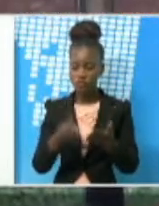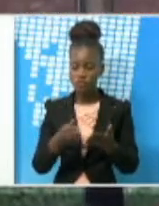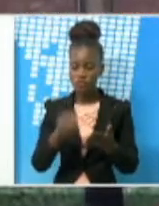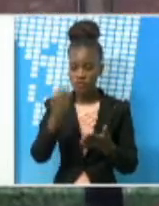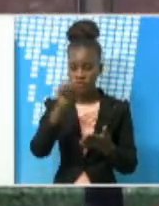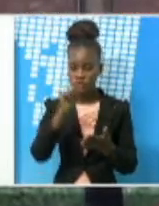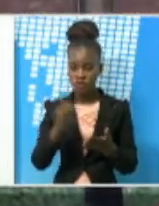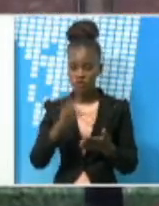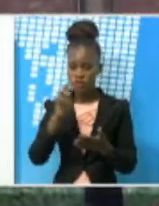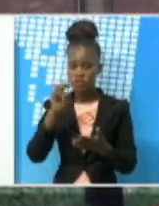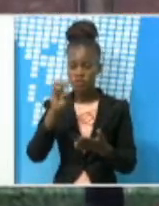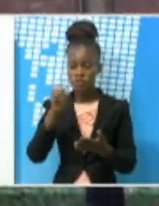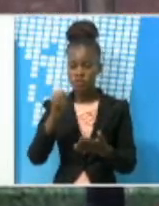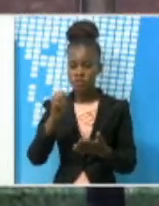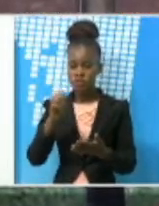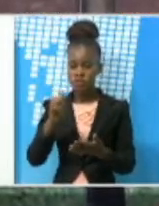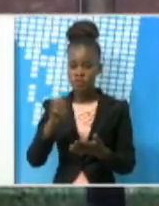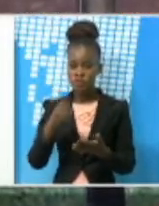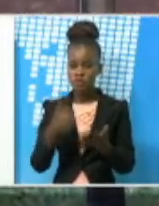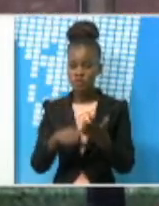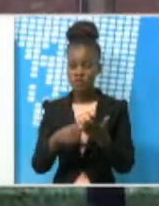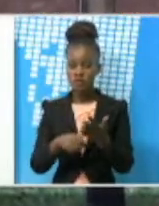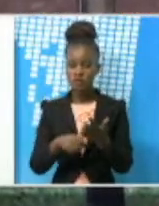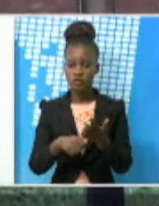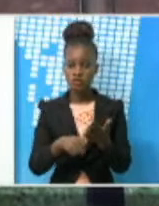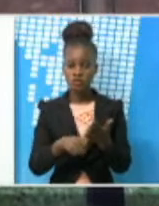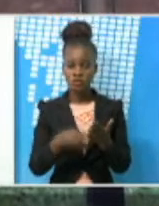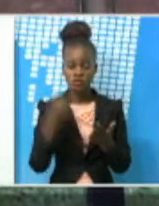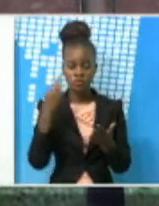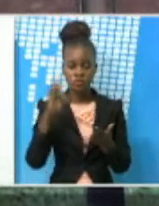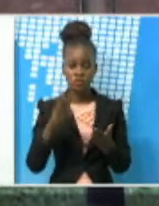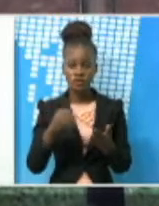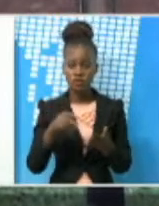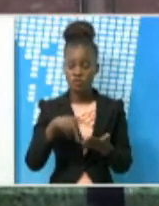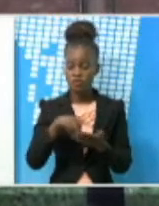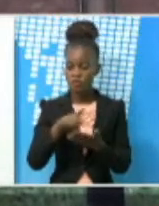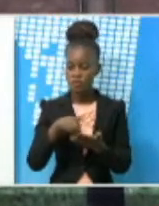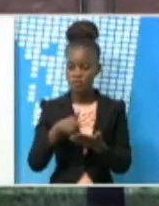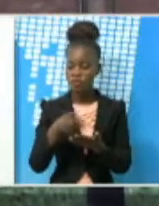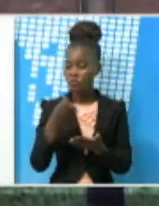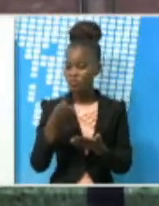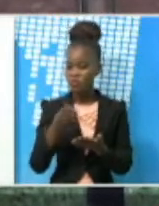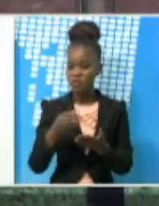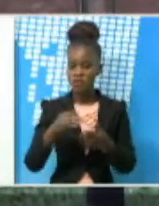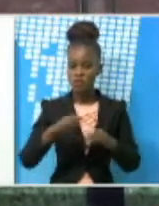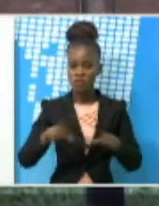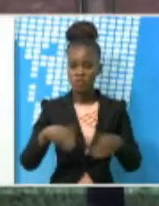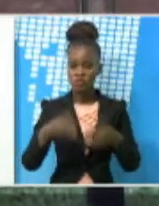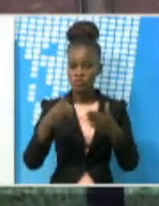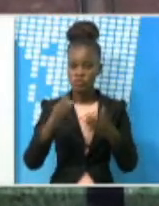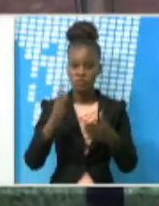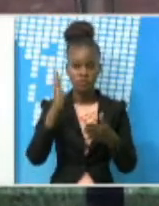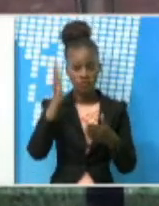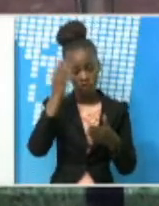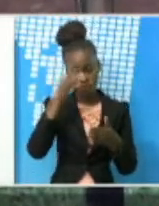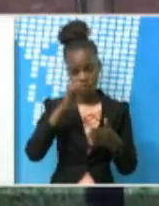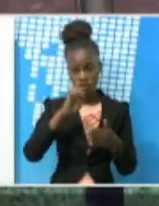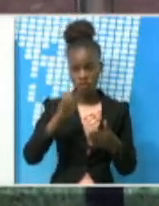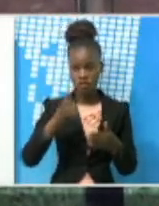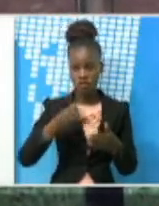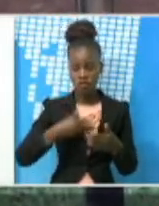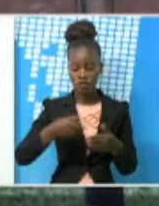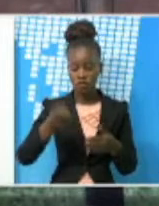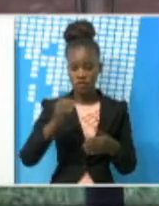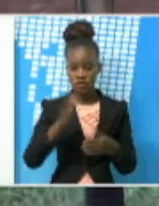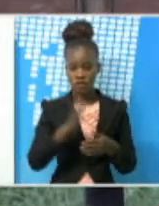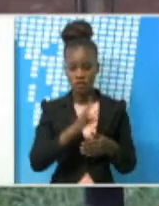the most challenging we get challenging from the custom. Simply because we as East Africa, we have the way